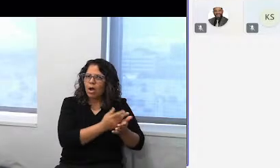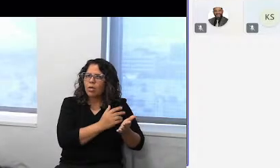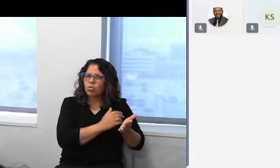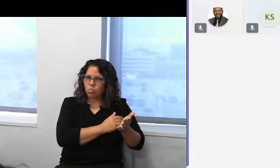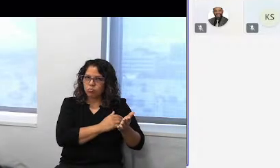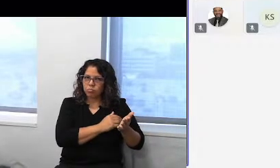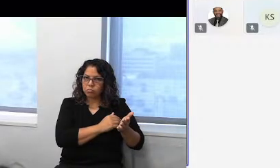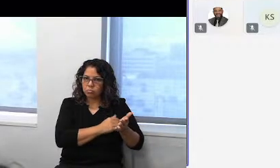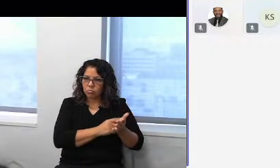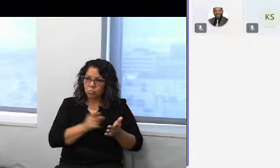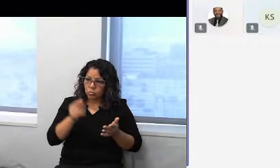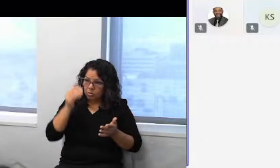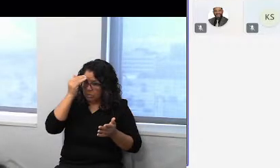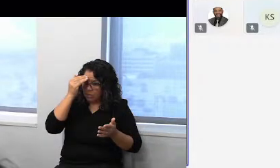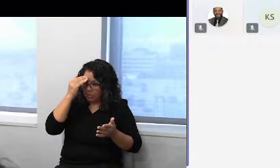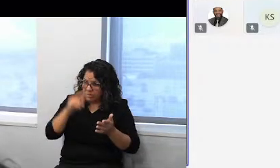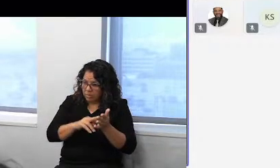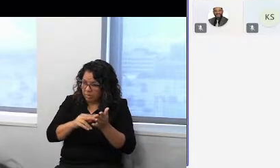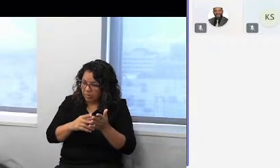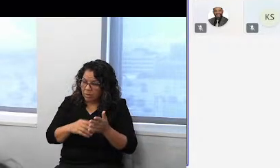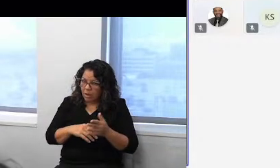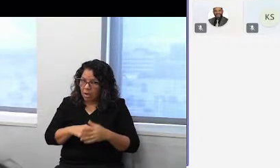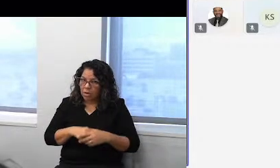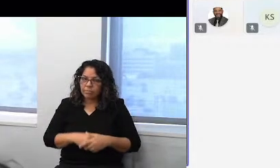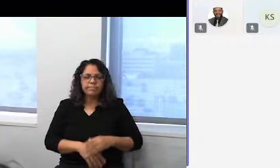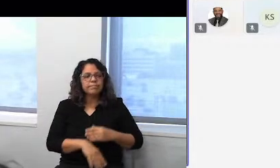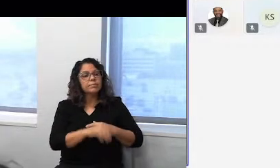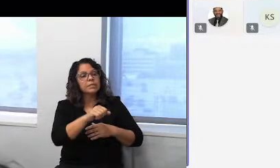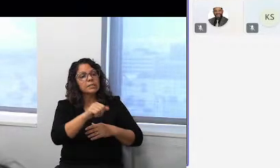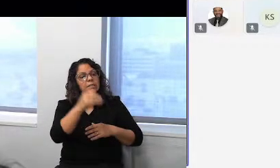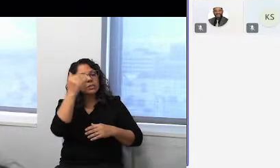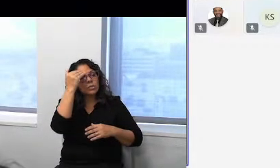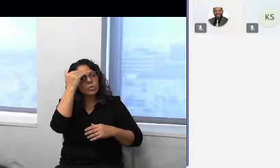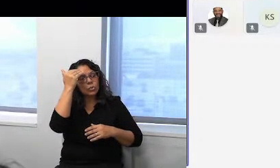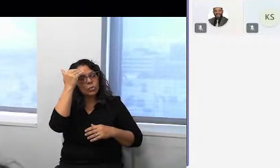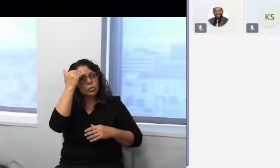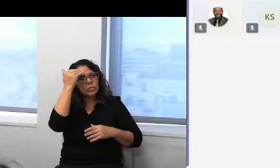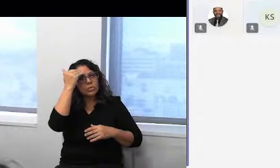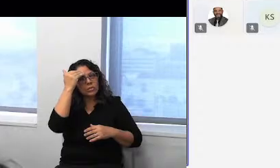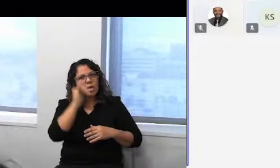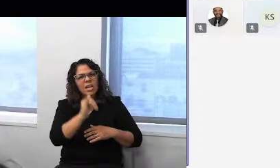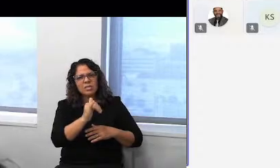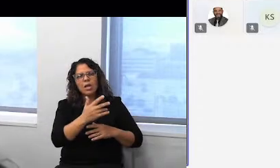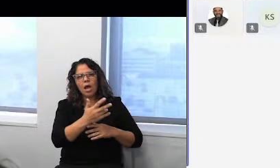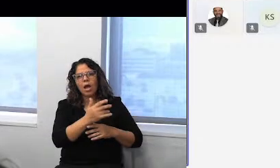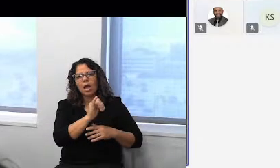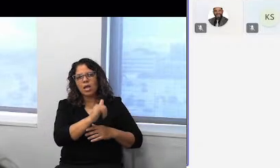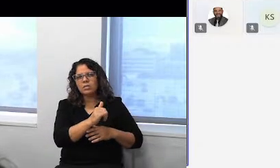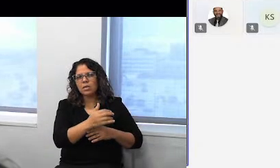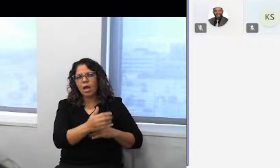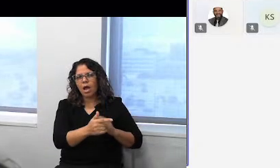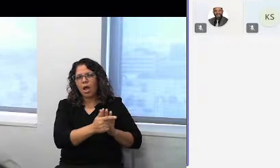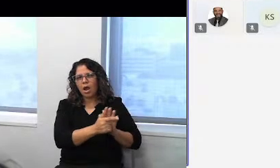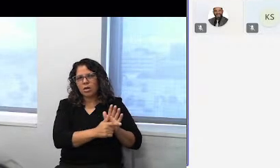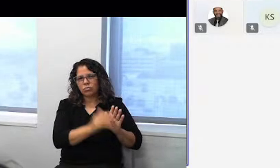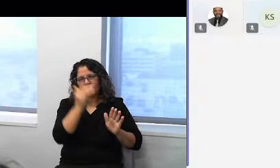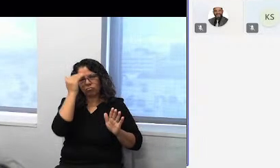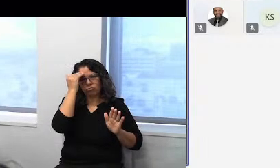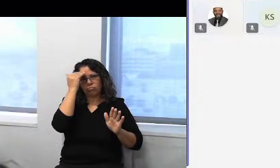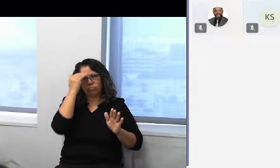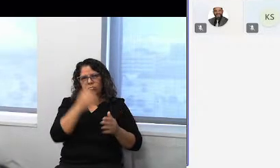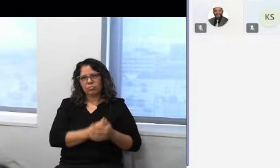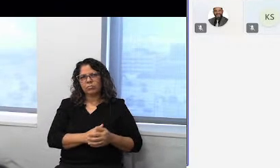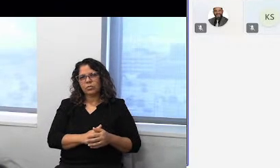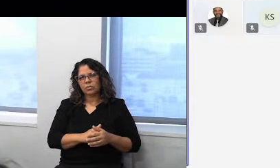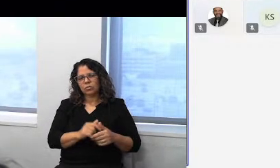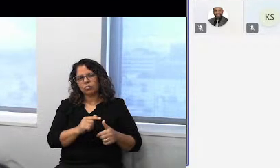of legislation? I'm aware of the piece of legislation. The answer is yes. And your other question was, wouldn't be revised